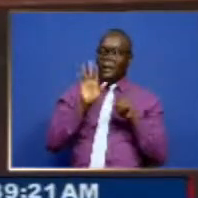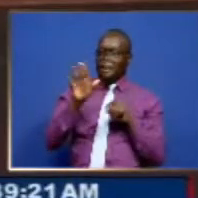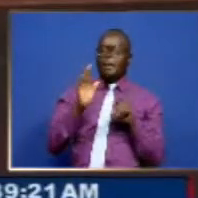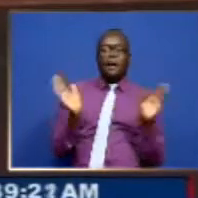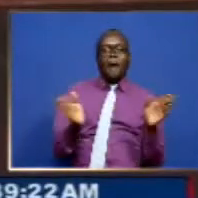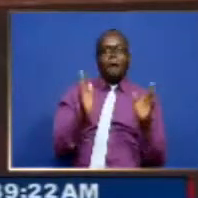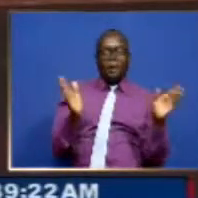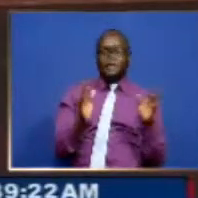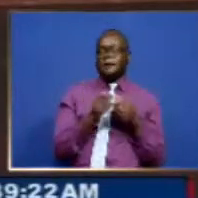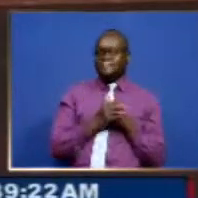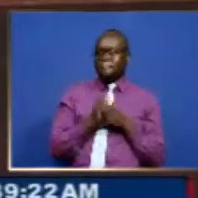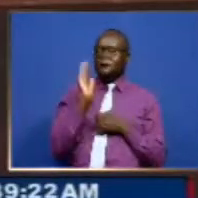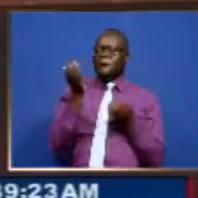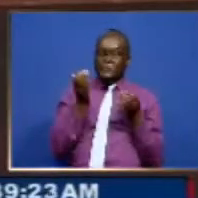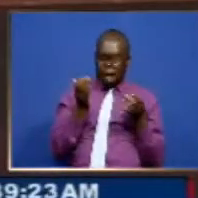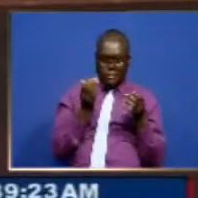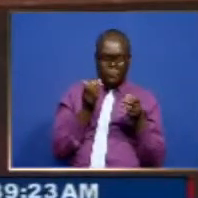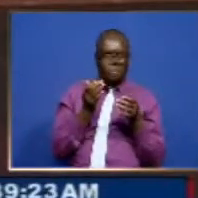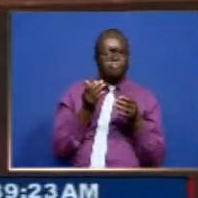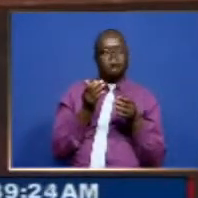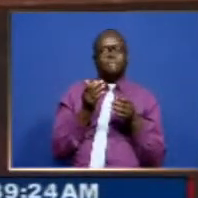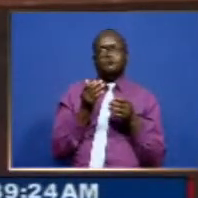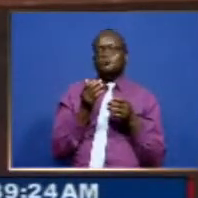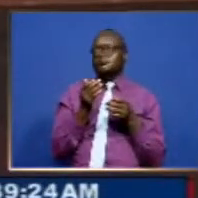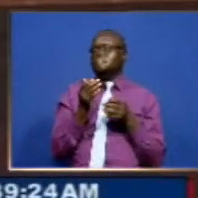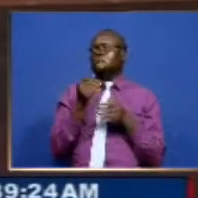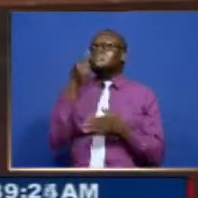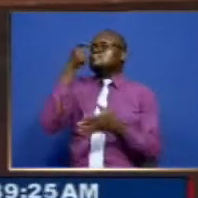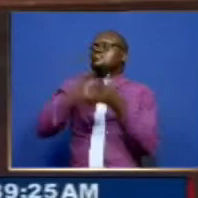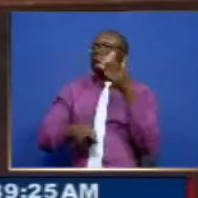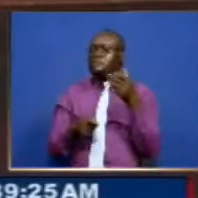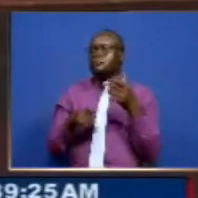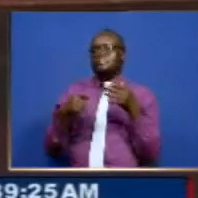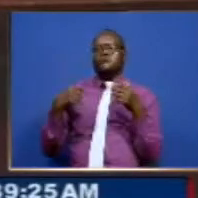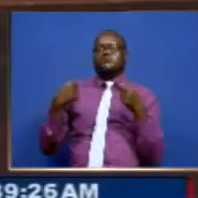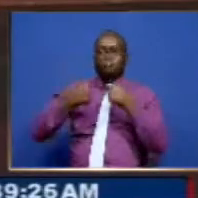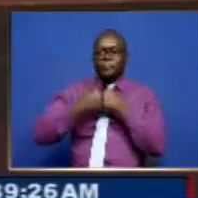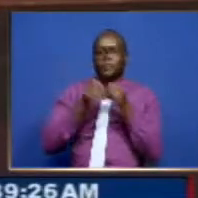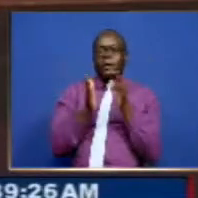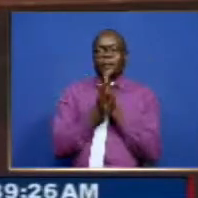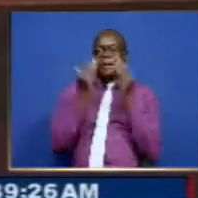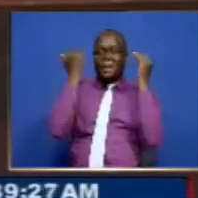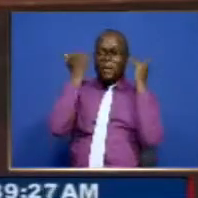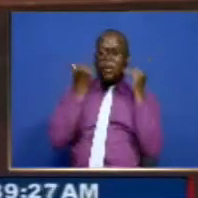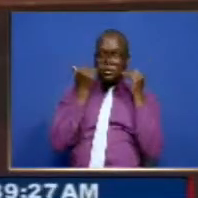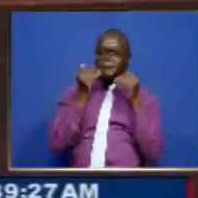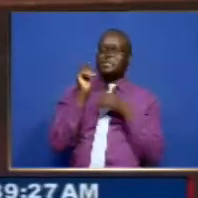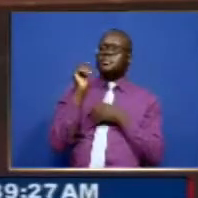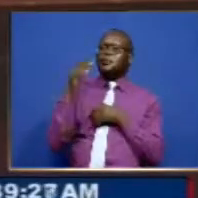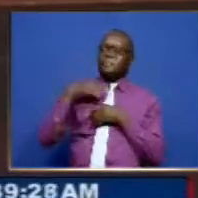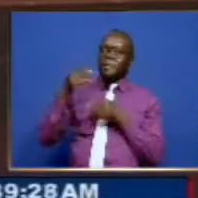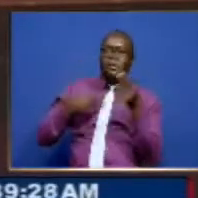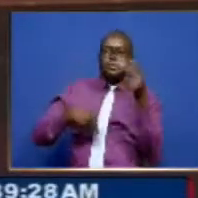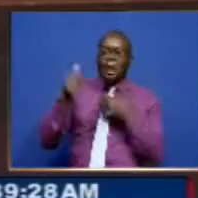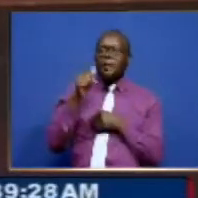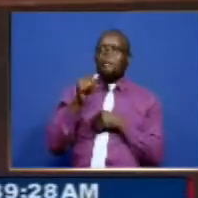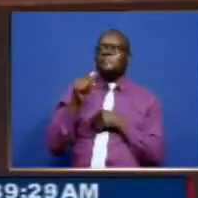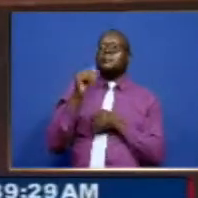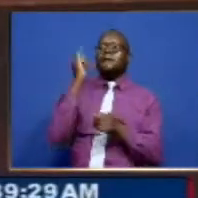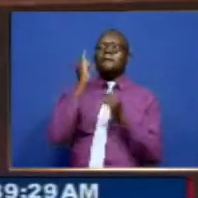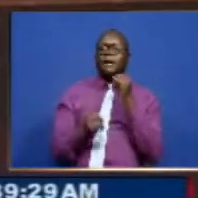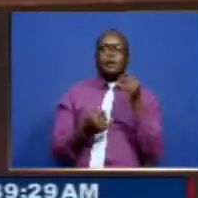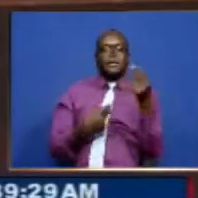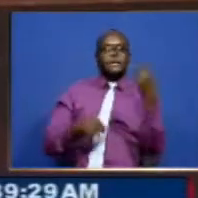affairs, and it may lead to protracted and costly court battles with creditors and eventual auctioning of the county